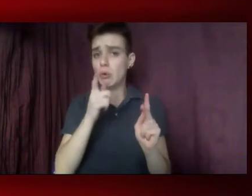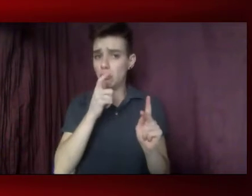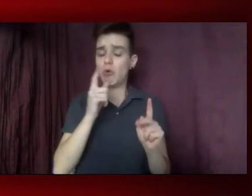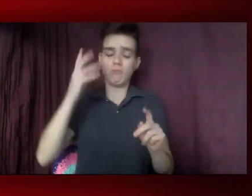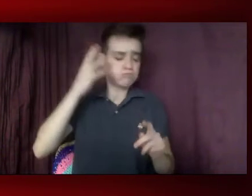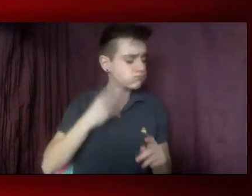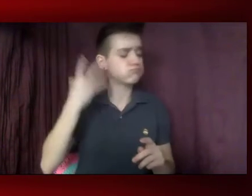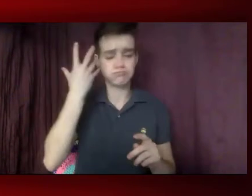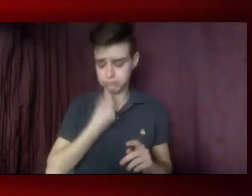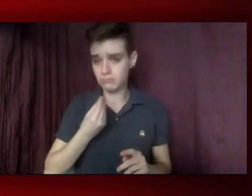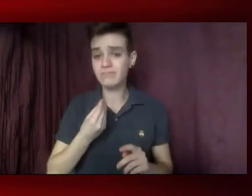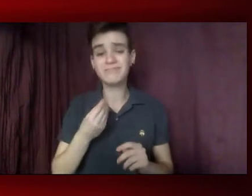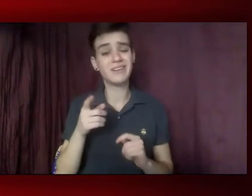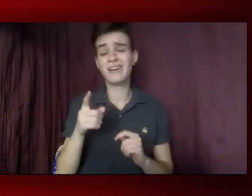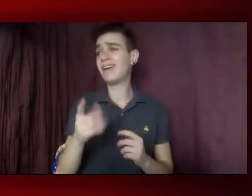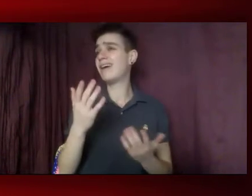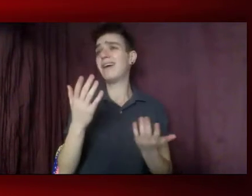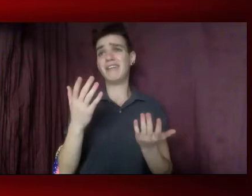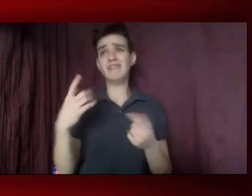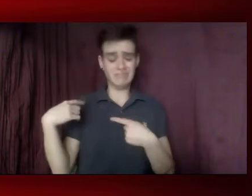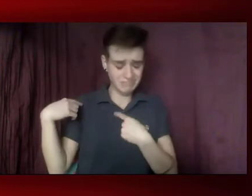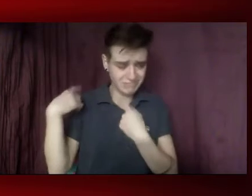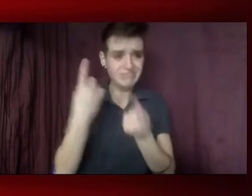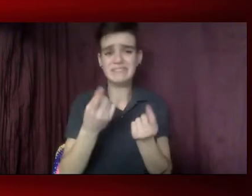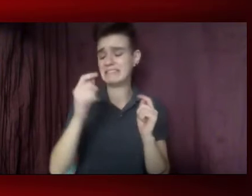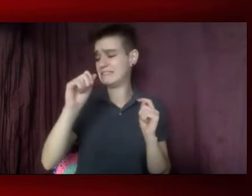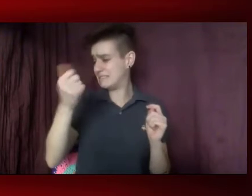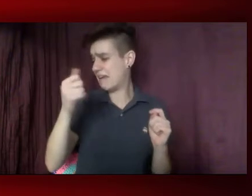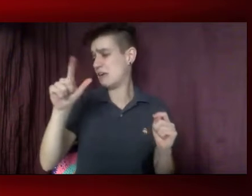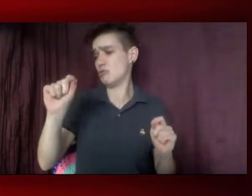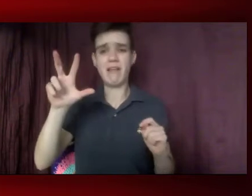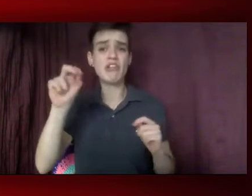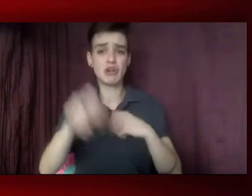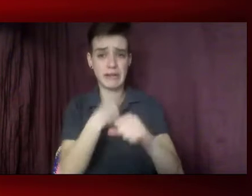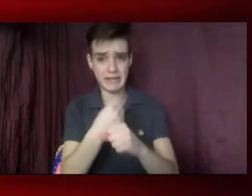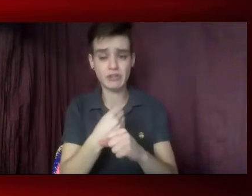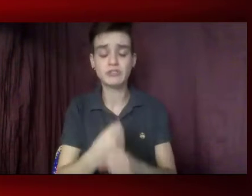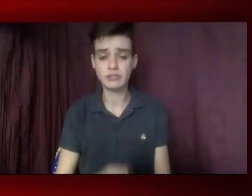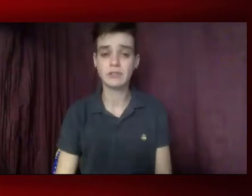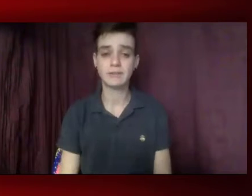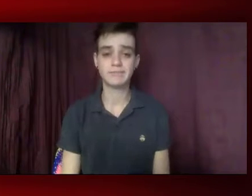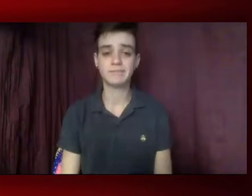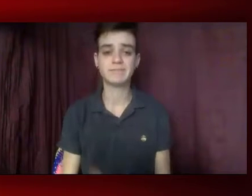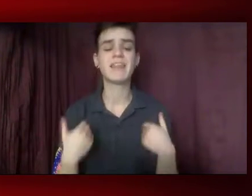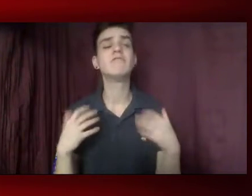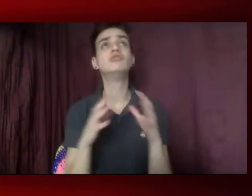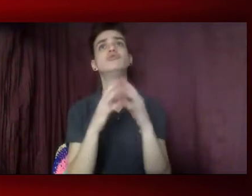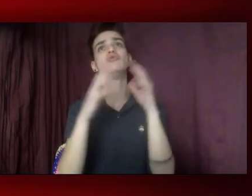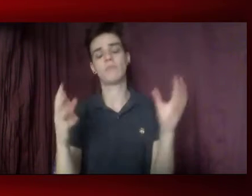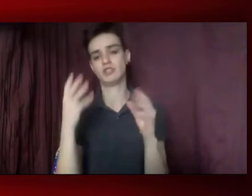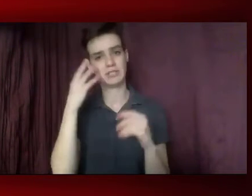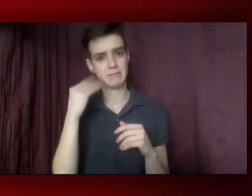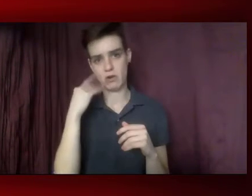advocates, some who have done this for literally decades. So you have lots of experience in and around you, but